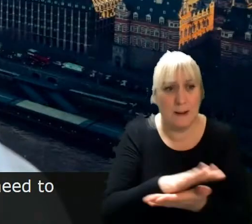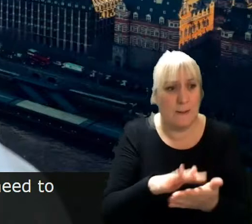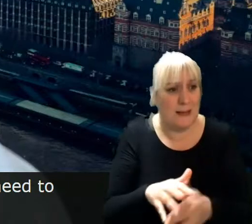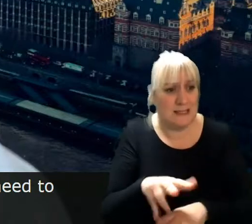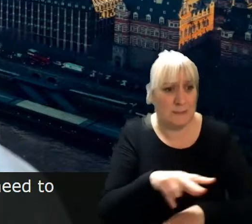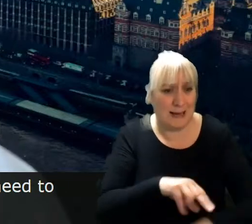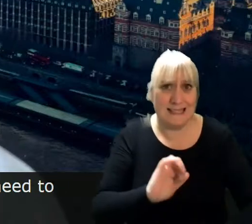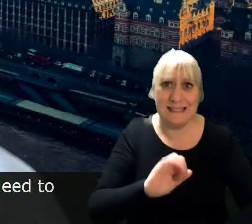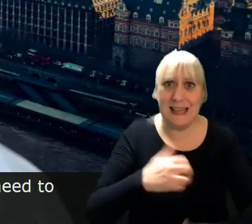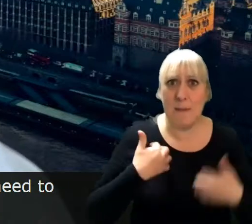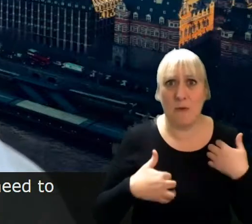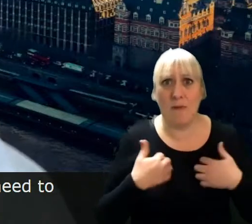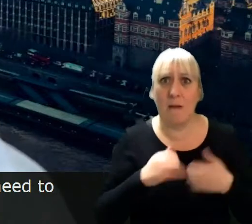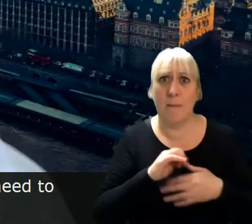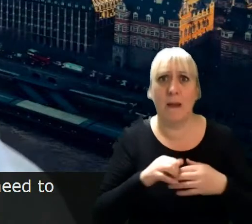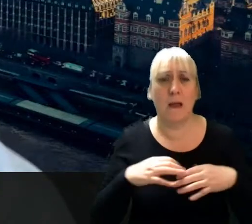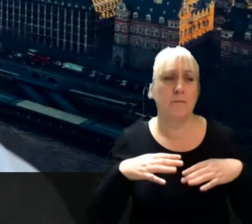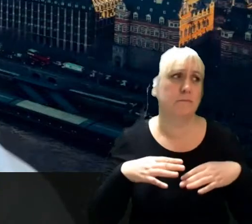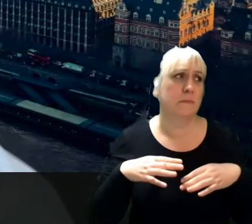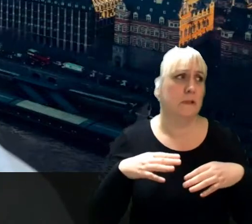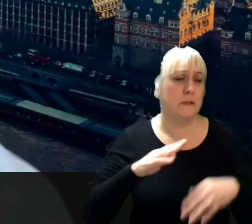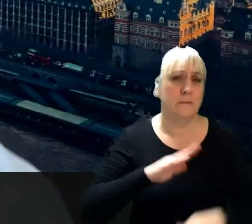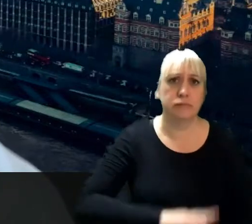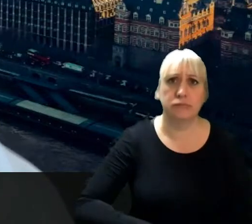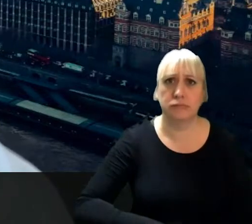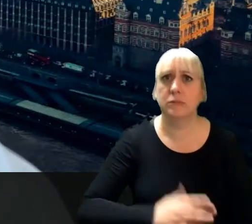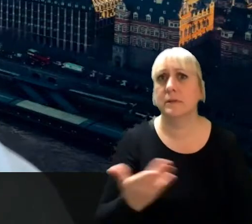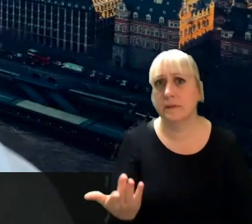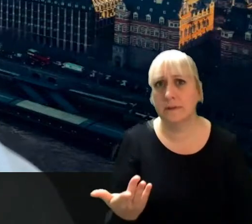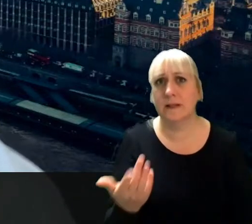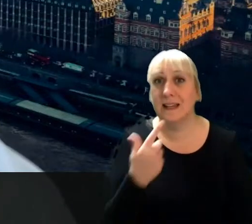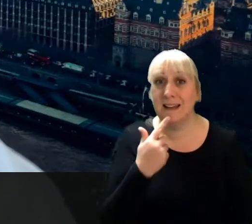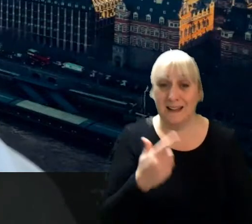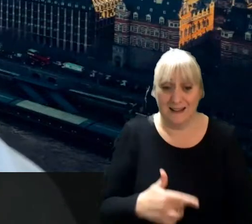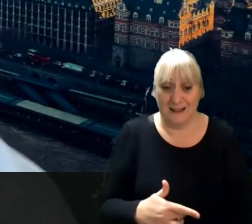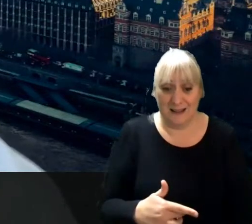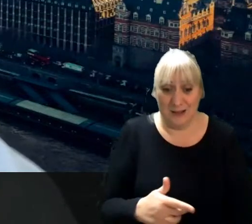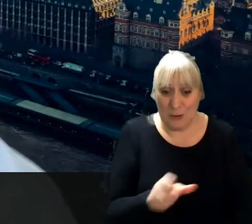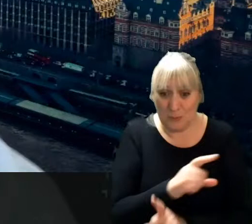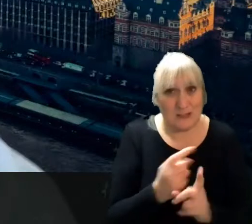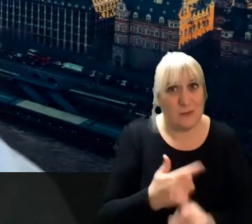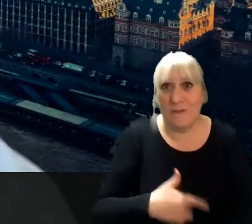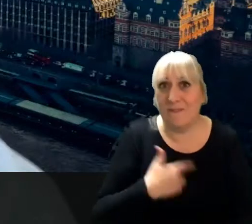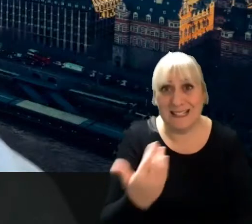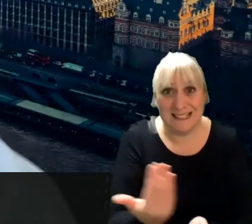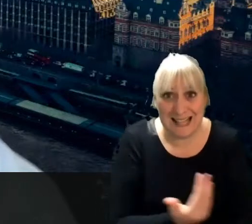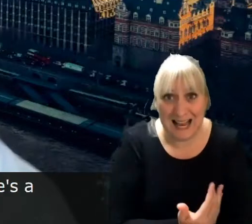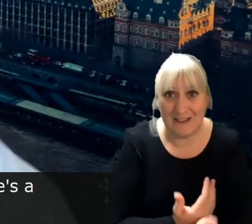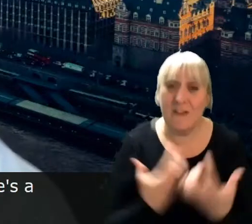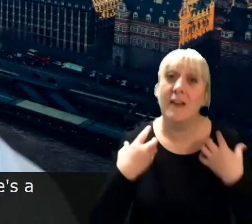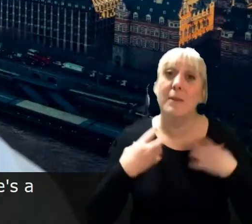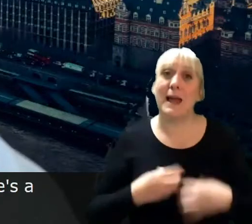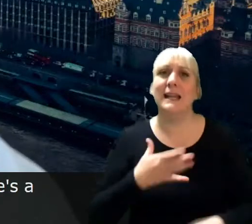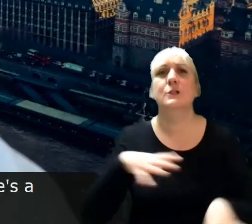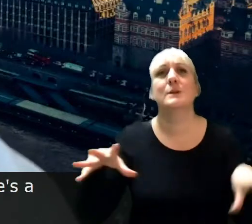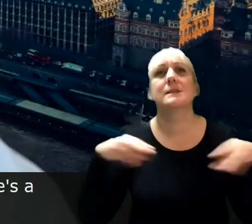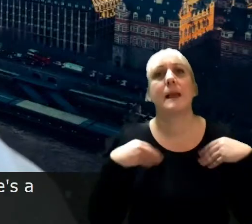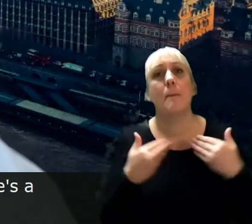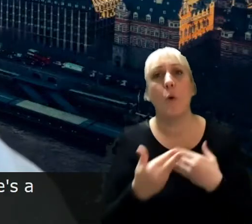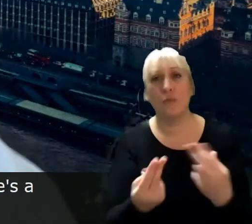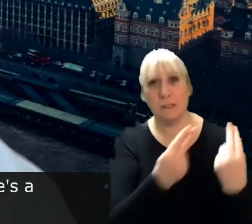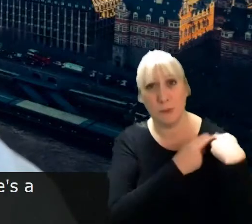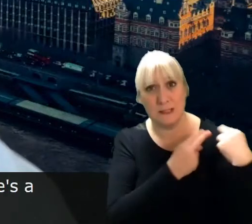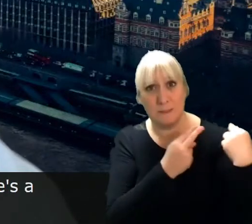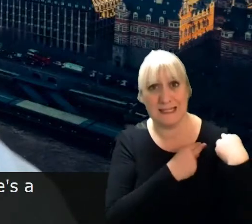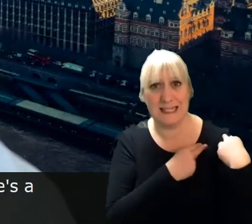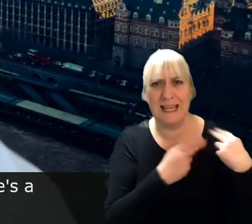make communities feel safe. So there's a long way to go with repairing crime in London, and I think the mayor needs to take more responsibility and stop passing the